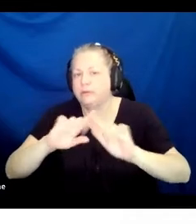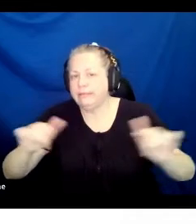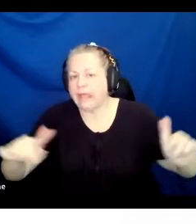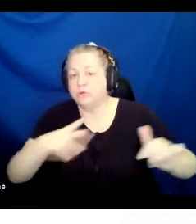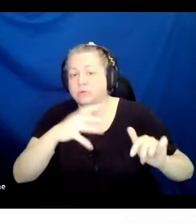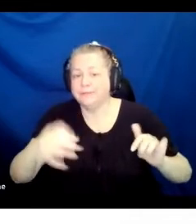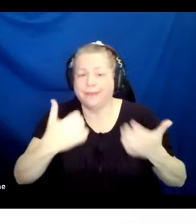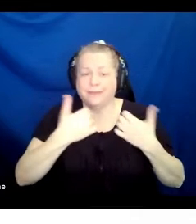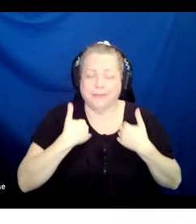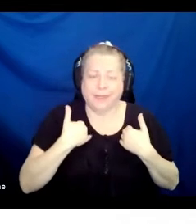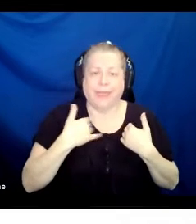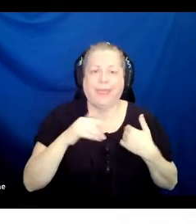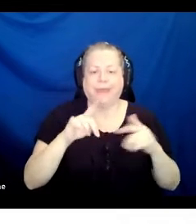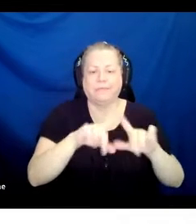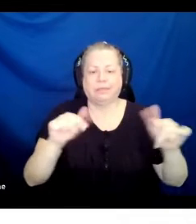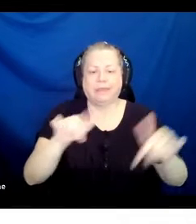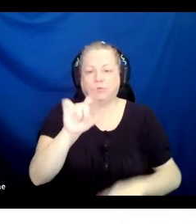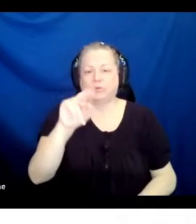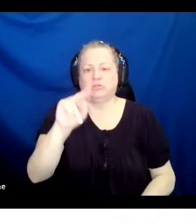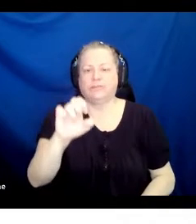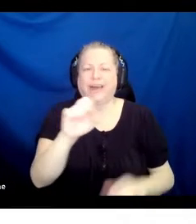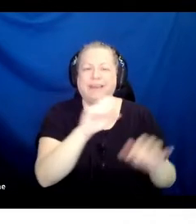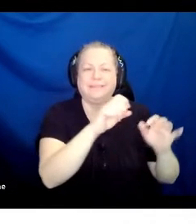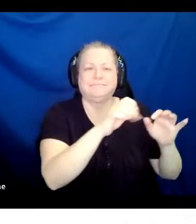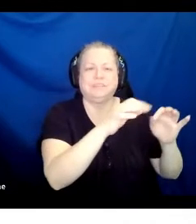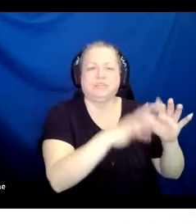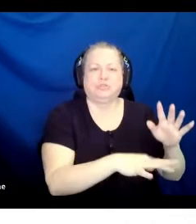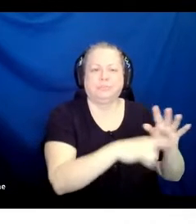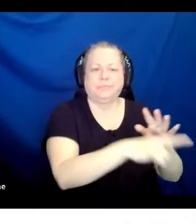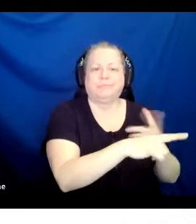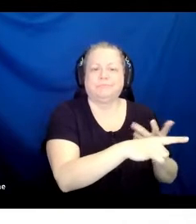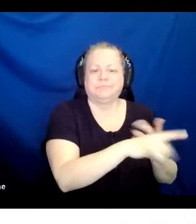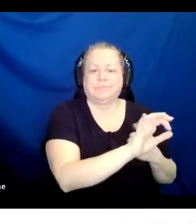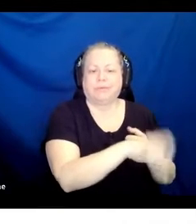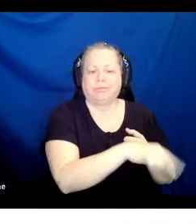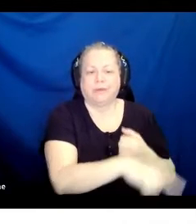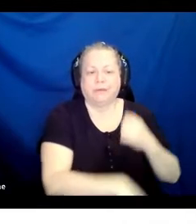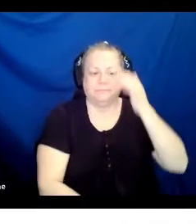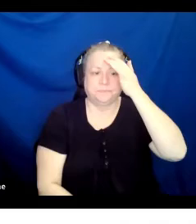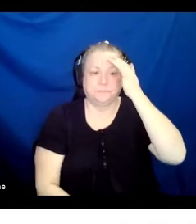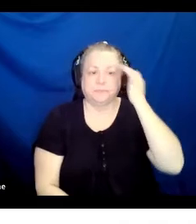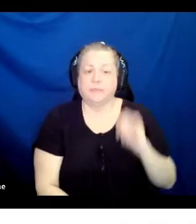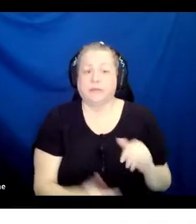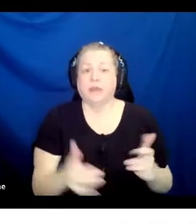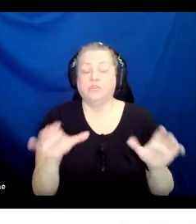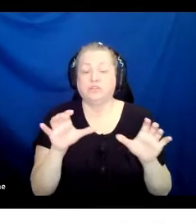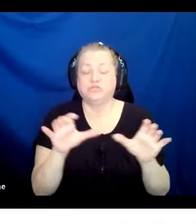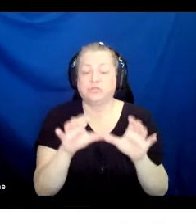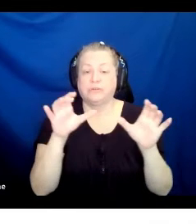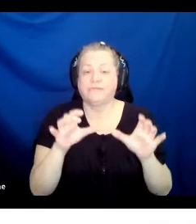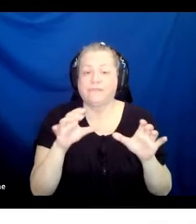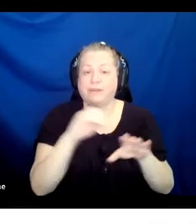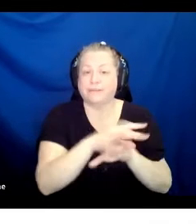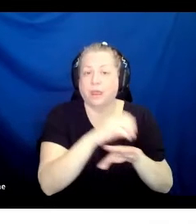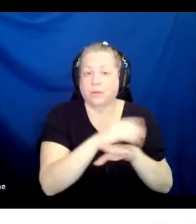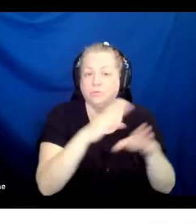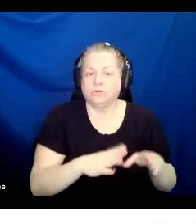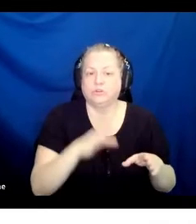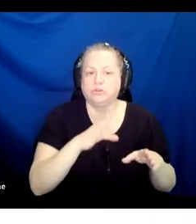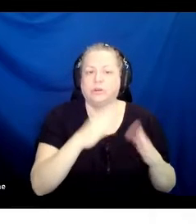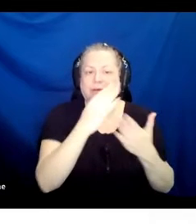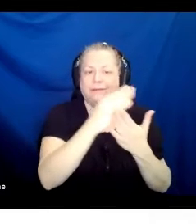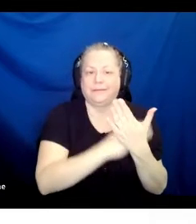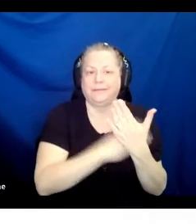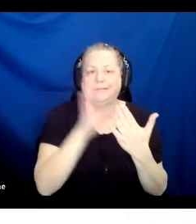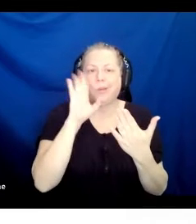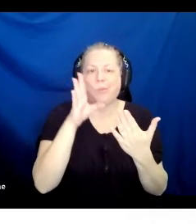available. The certified application counselor list will be indicating which languages are